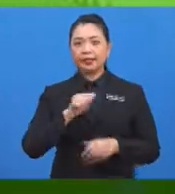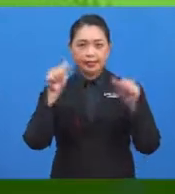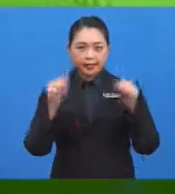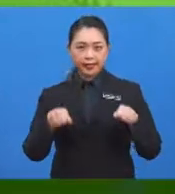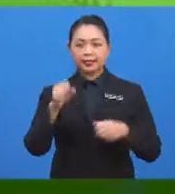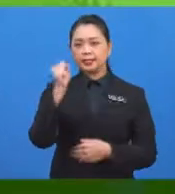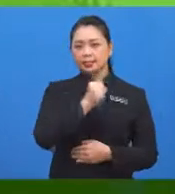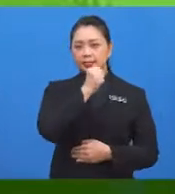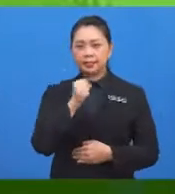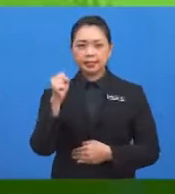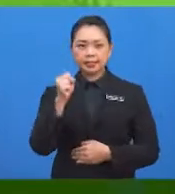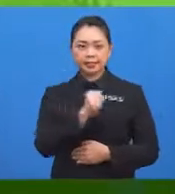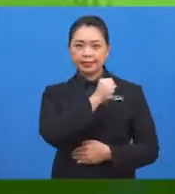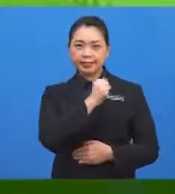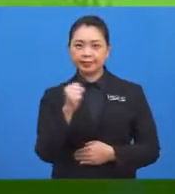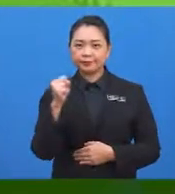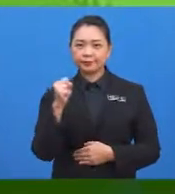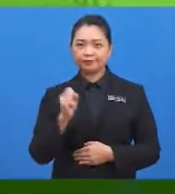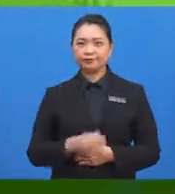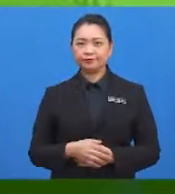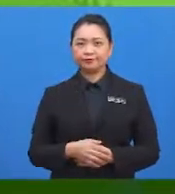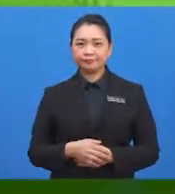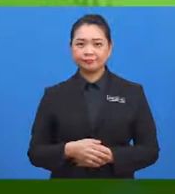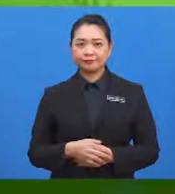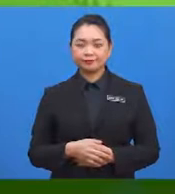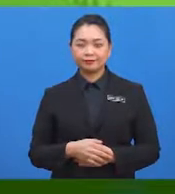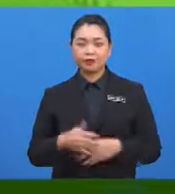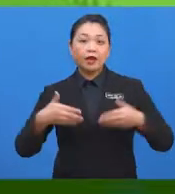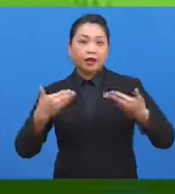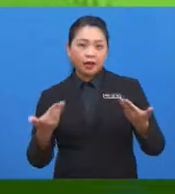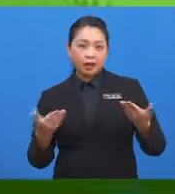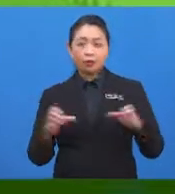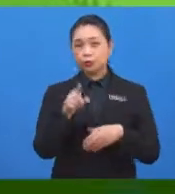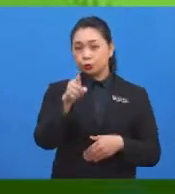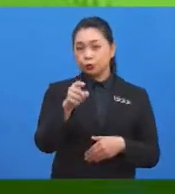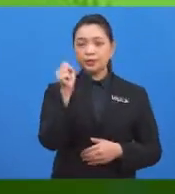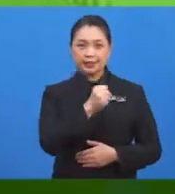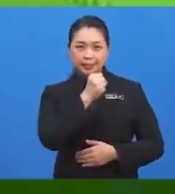sing. La la la la la la la la la. How do you sing?